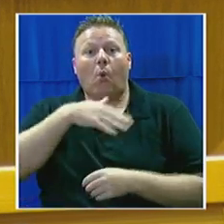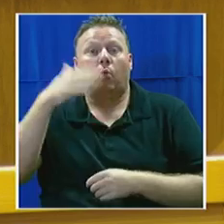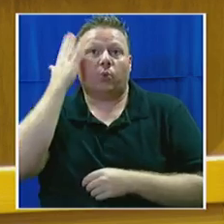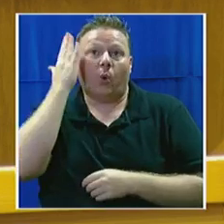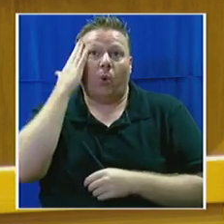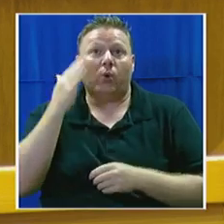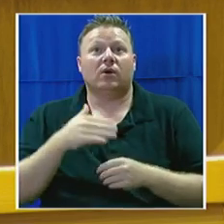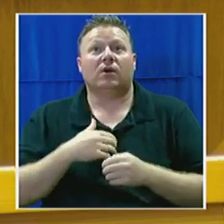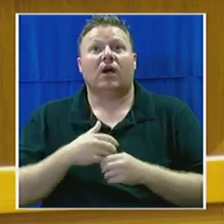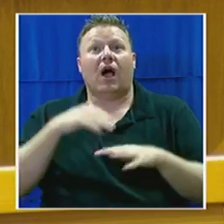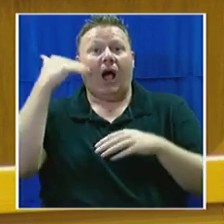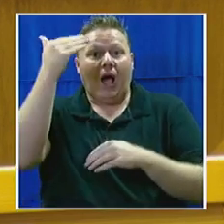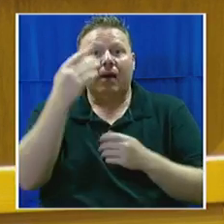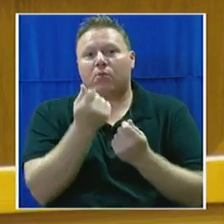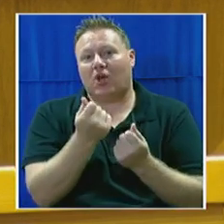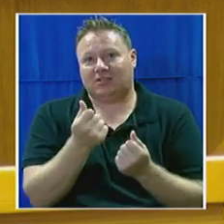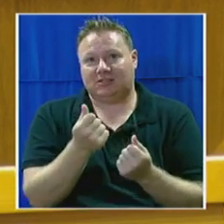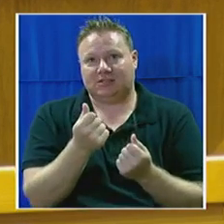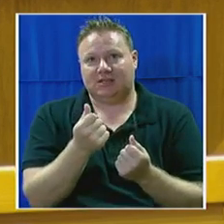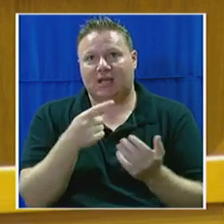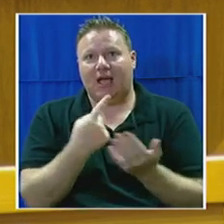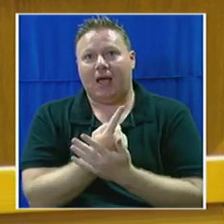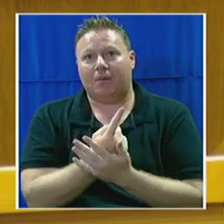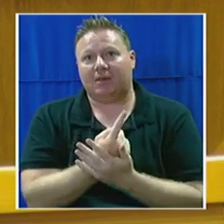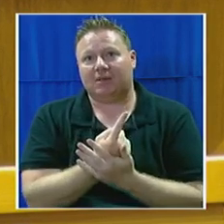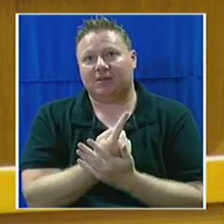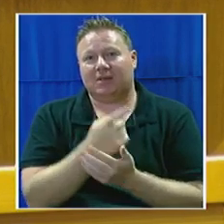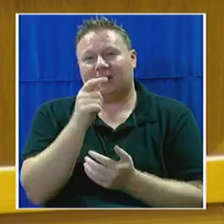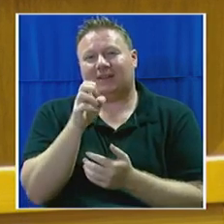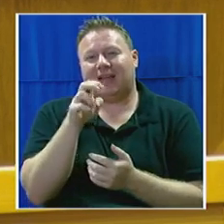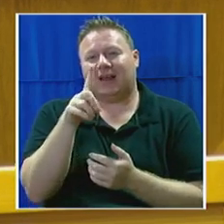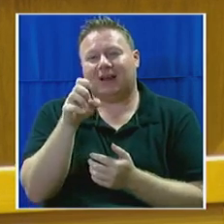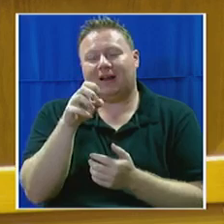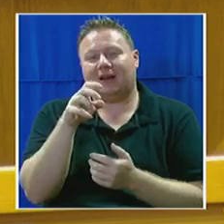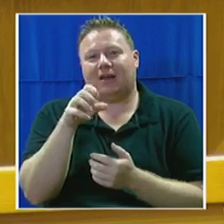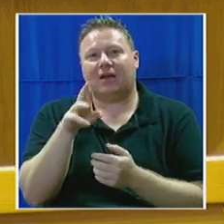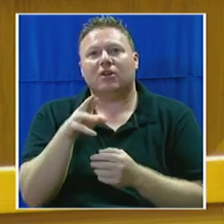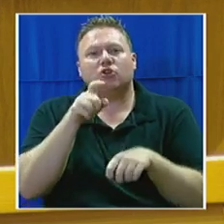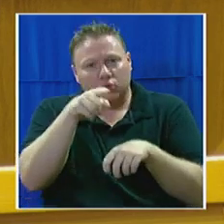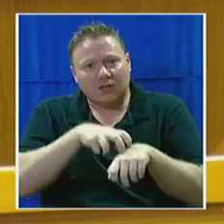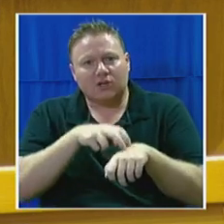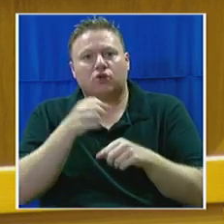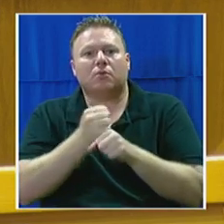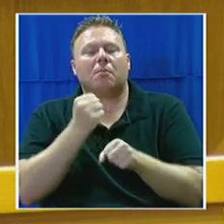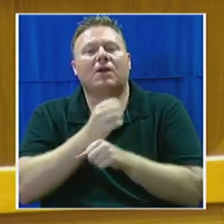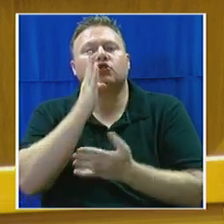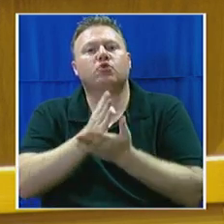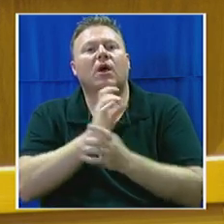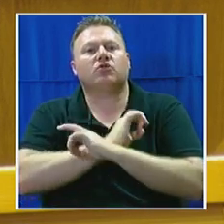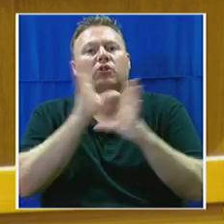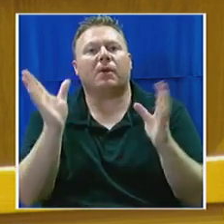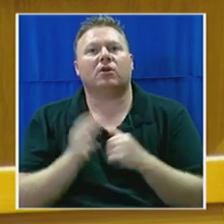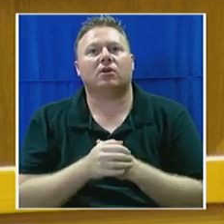high pricing that takes place, particularly with tenders. You need to play a role and ensure there's transparency, that